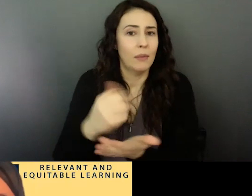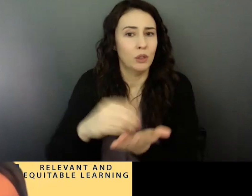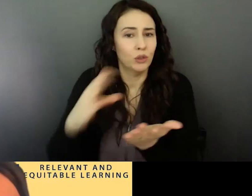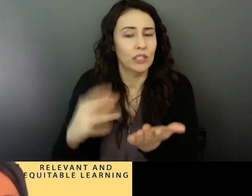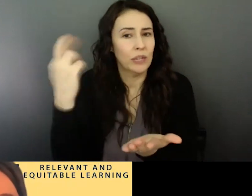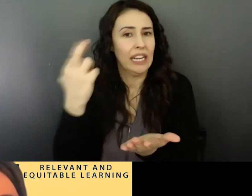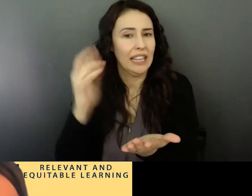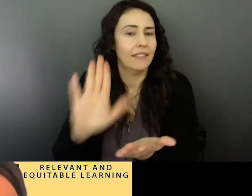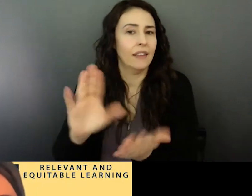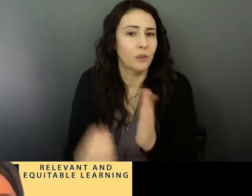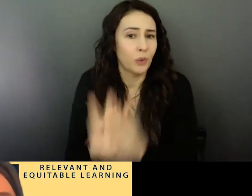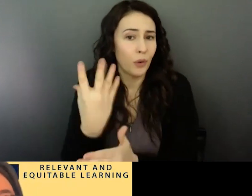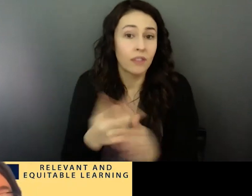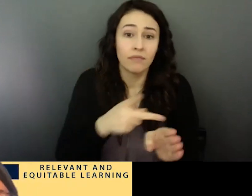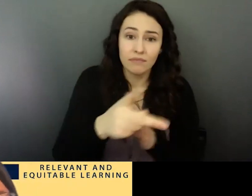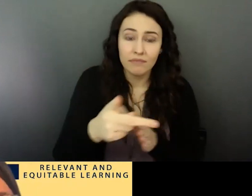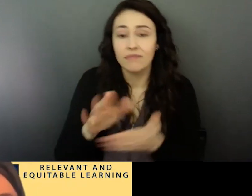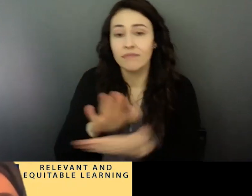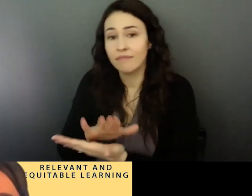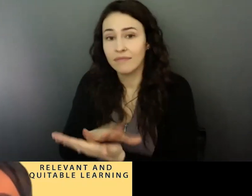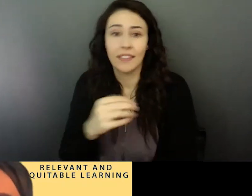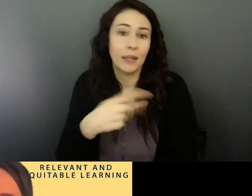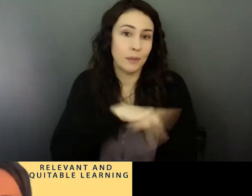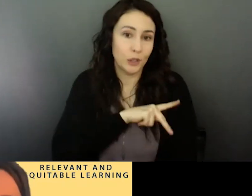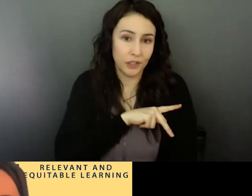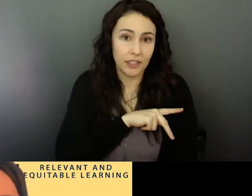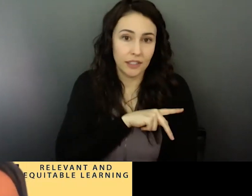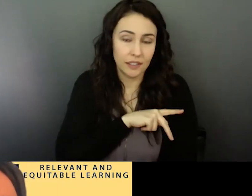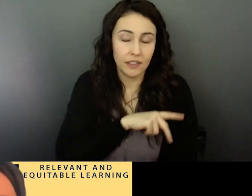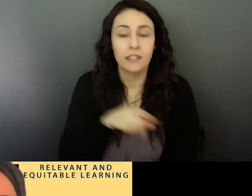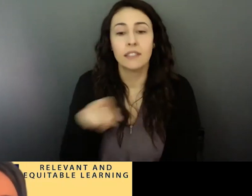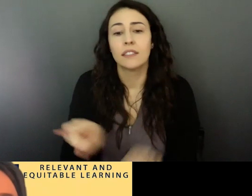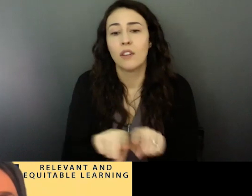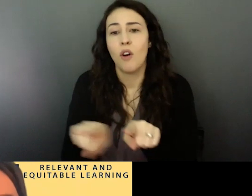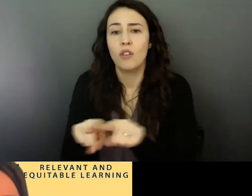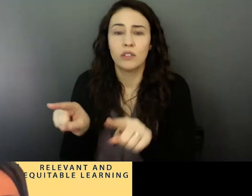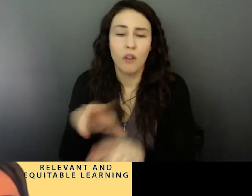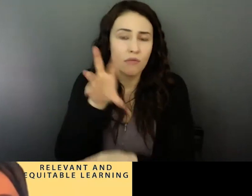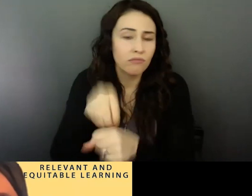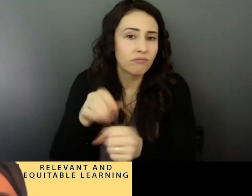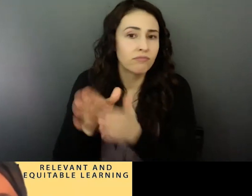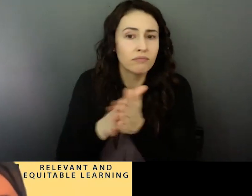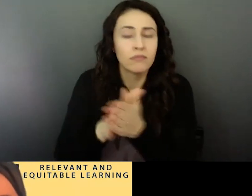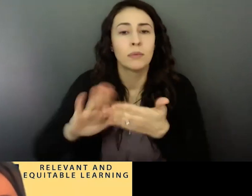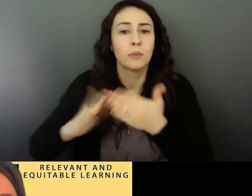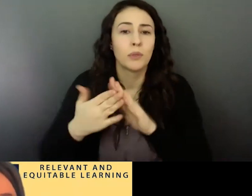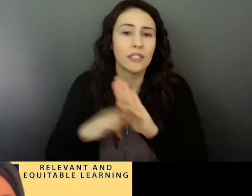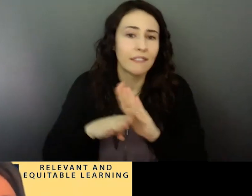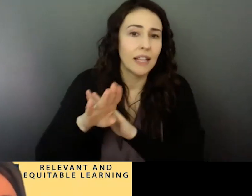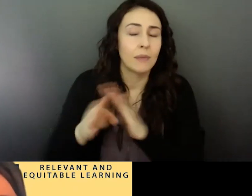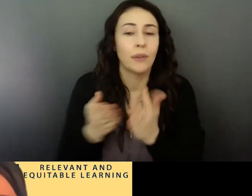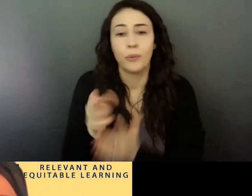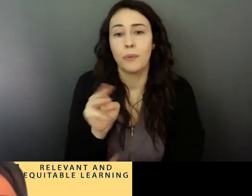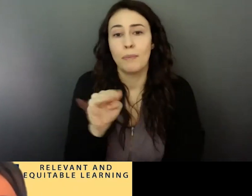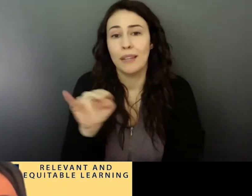growth professionally, academically, and personally. He's also very involved in community development through Minnesota and